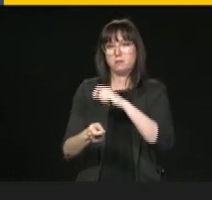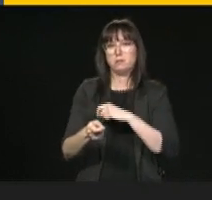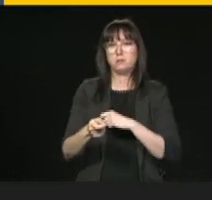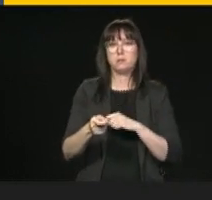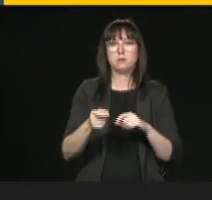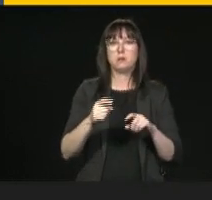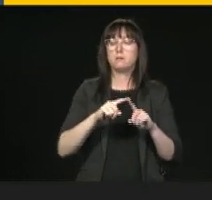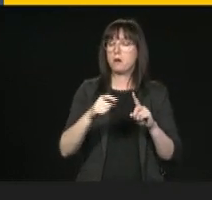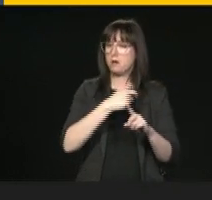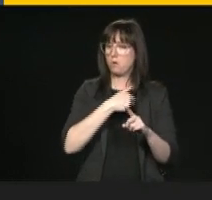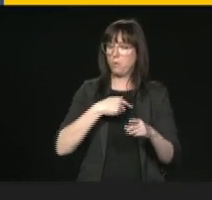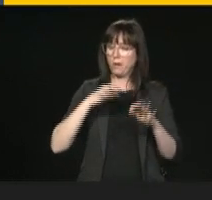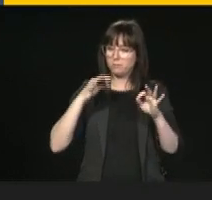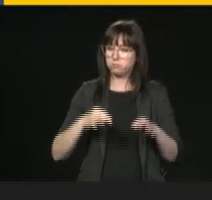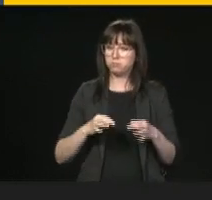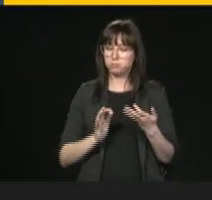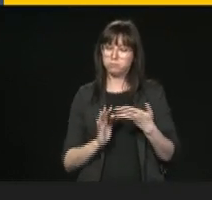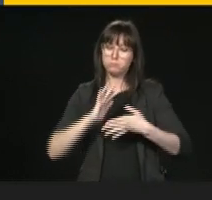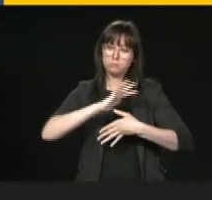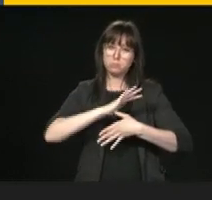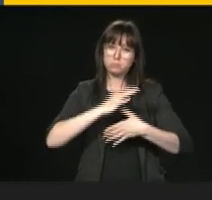people